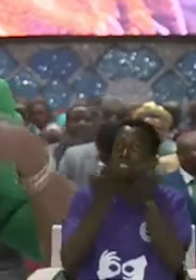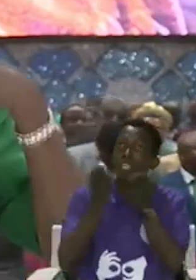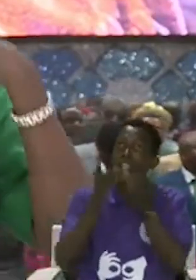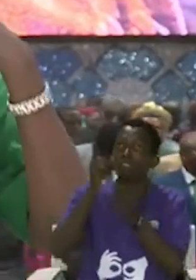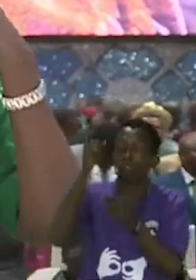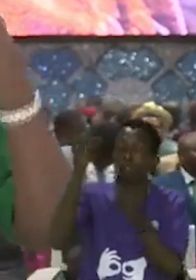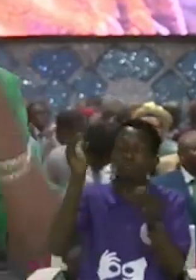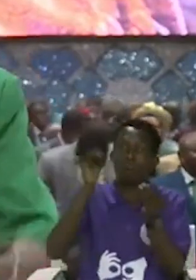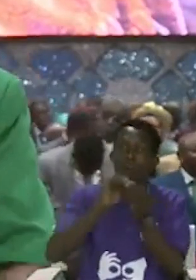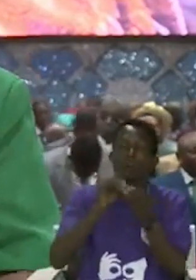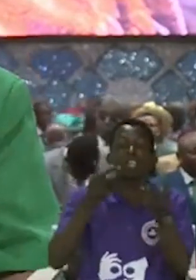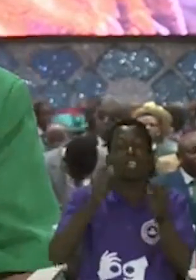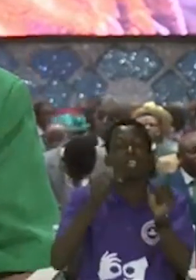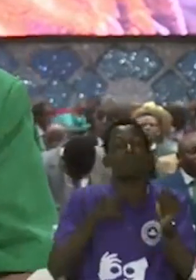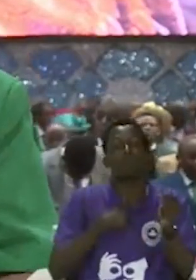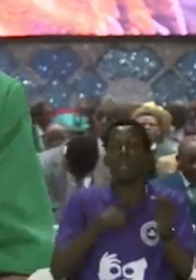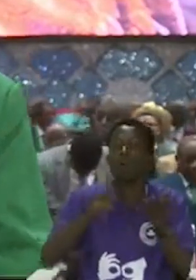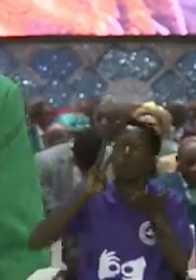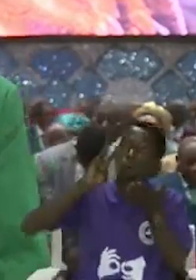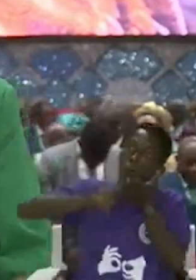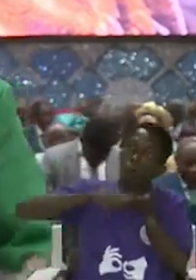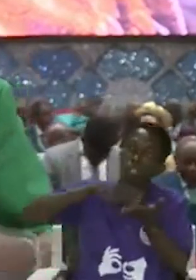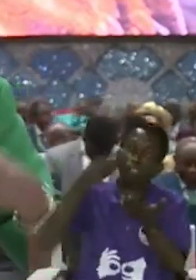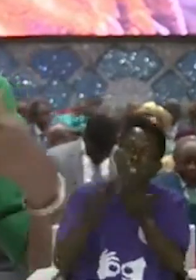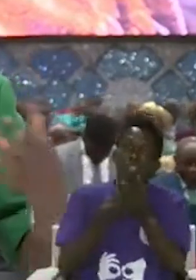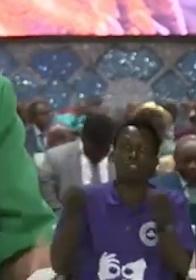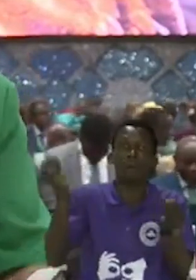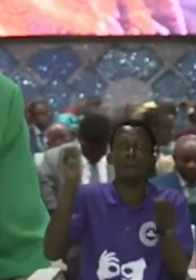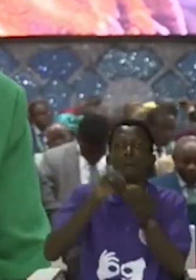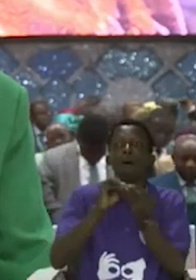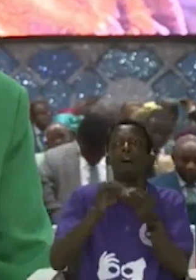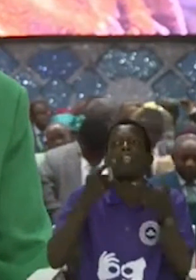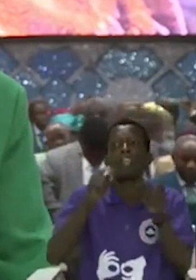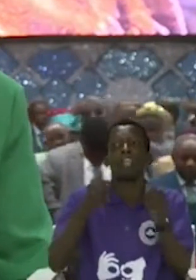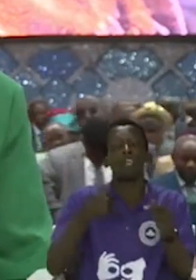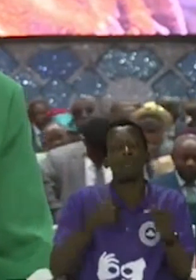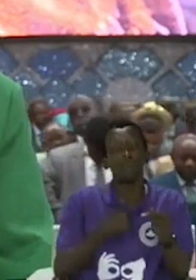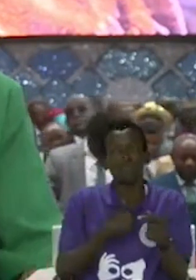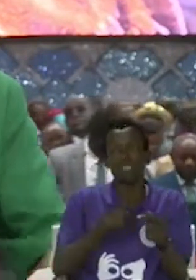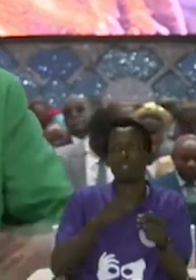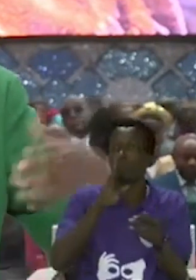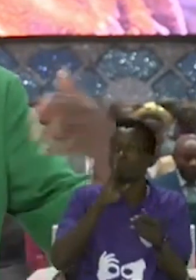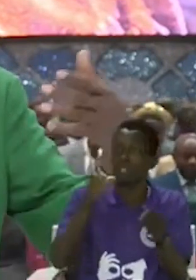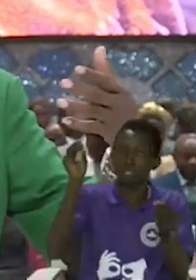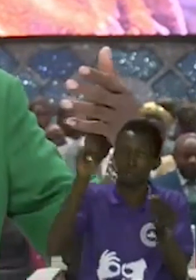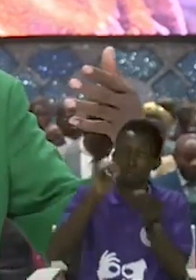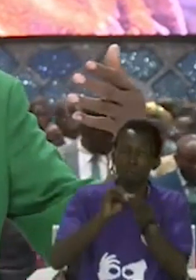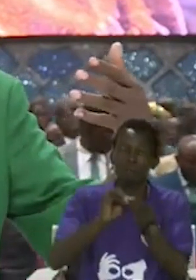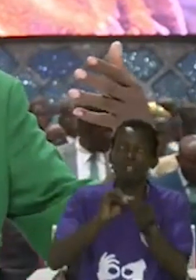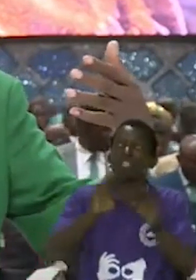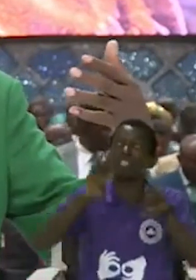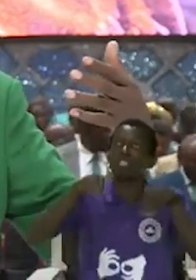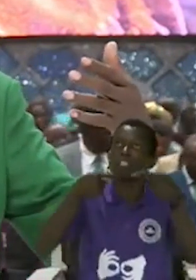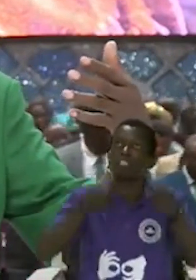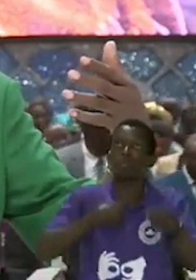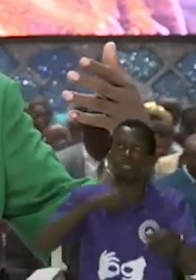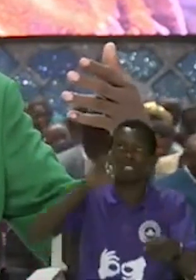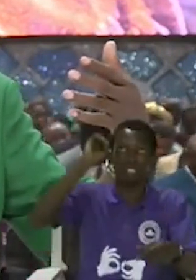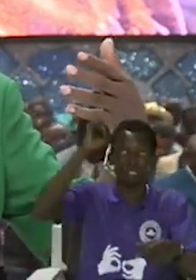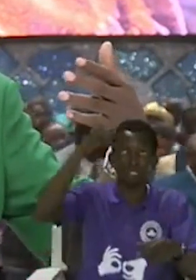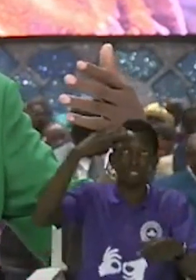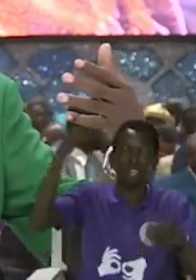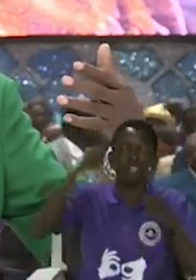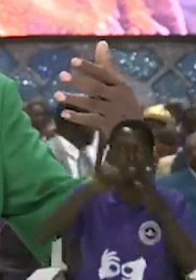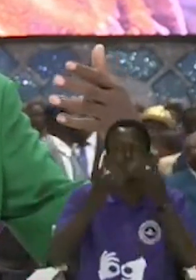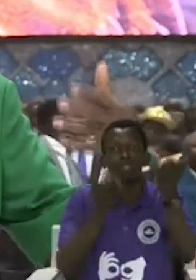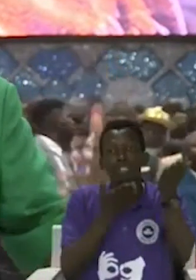me witness more. And let me give more. Give me the grace to serve you